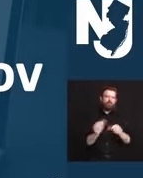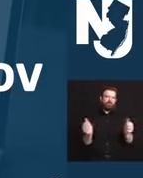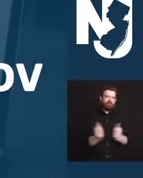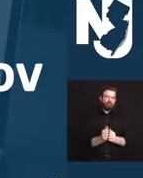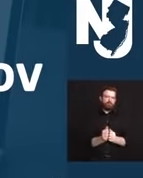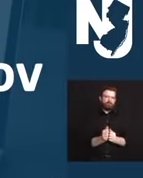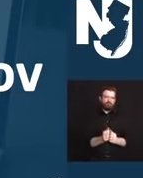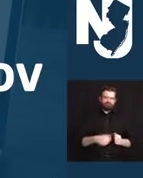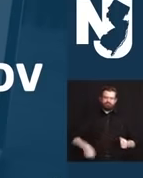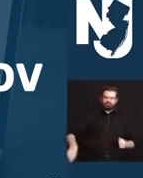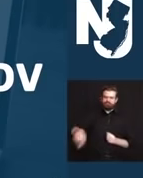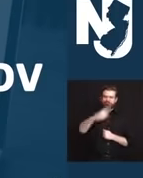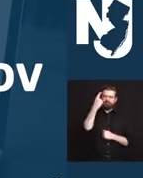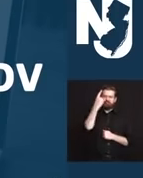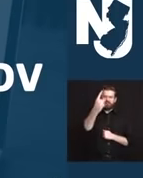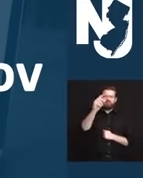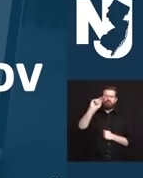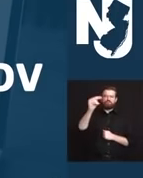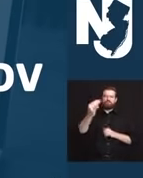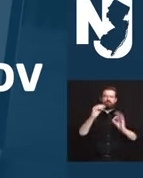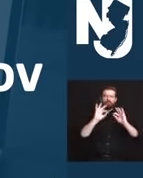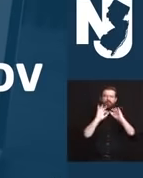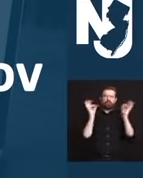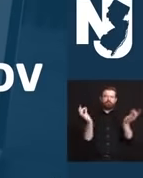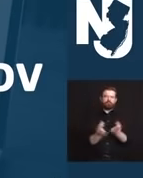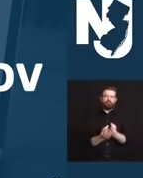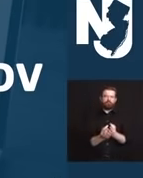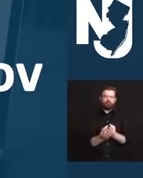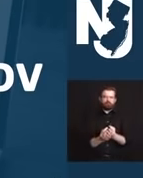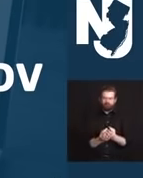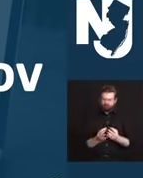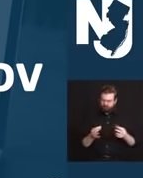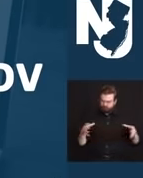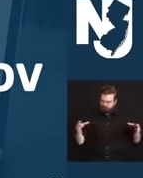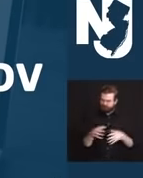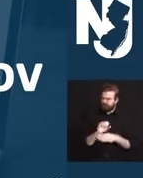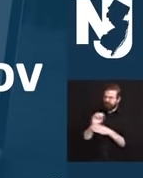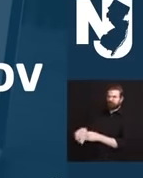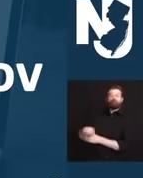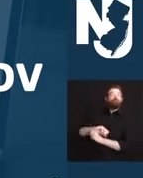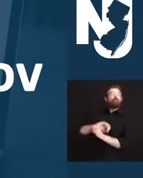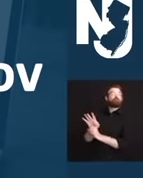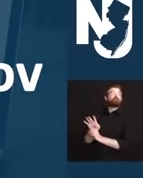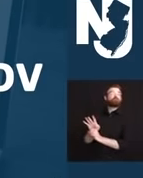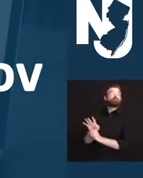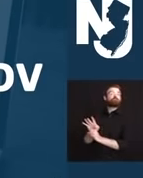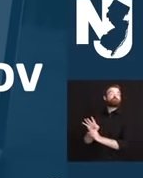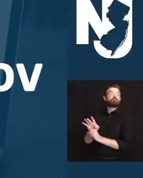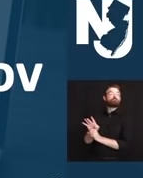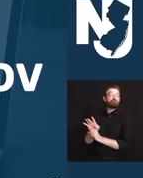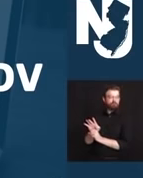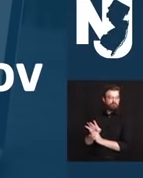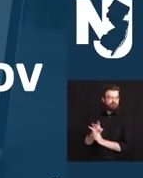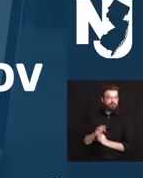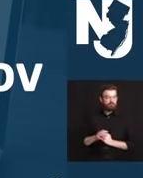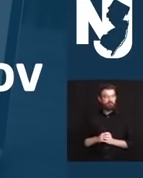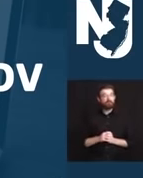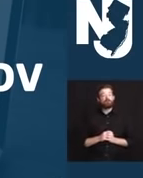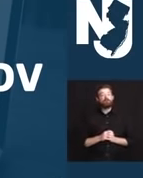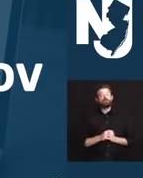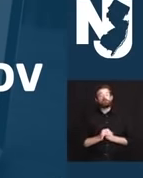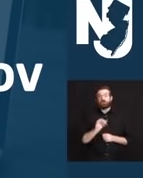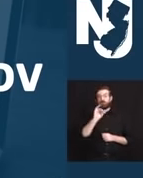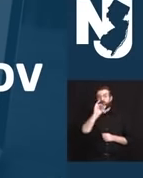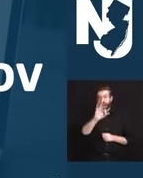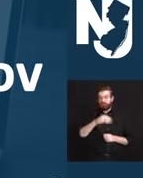to protect our communities and defeat COVID-19 together. Only through our continued hard work and progress can we move forward